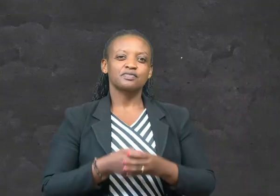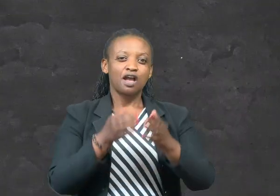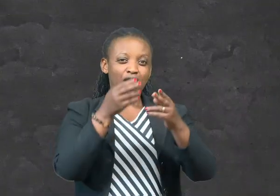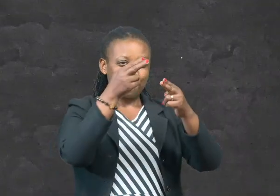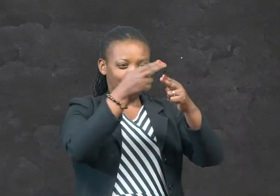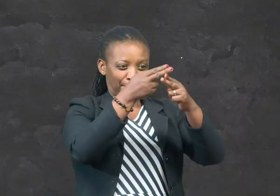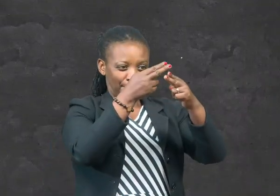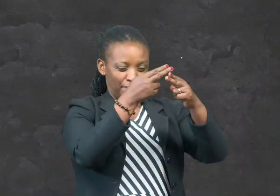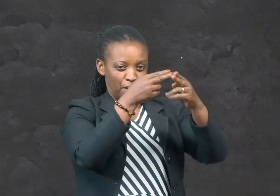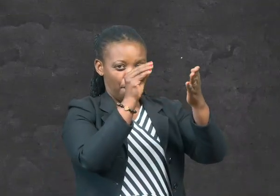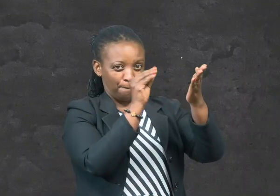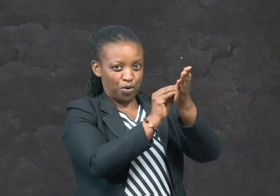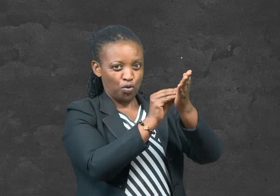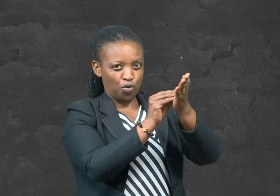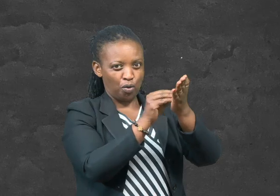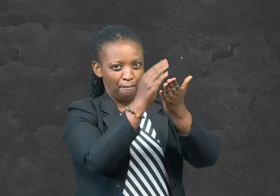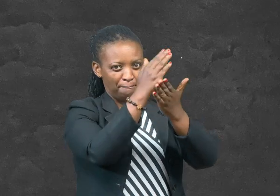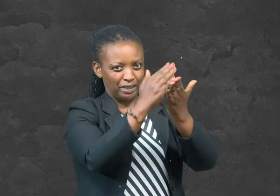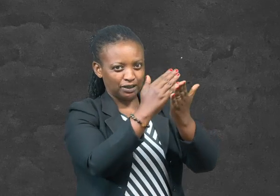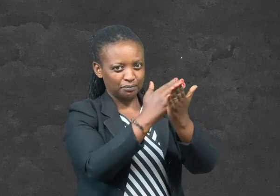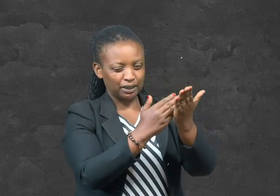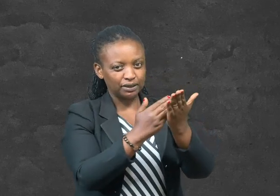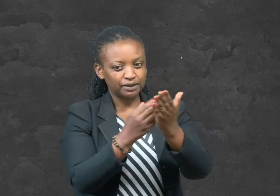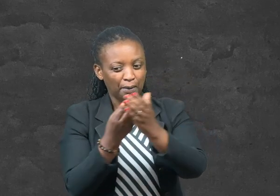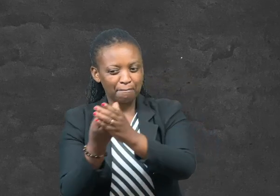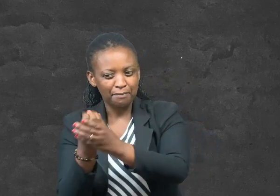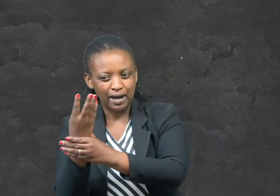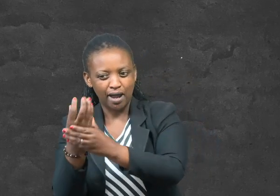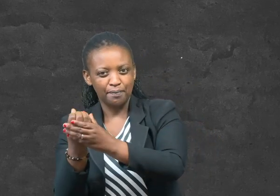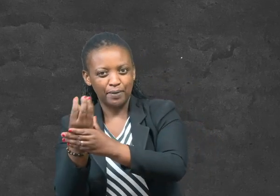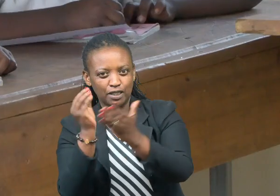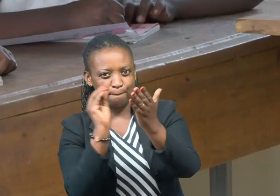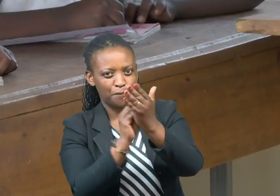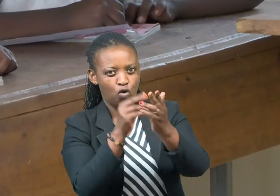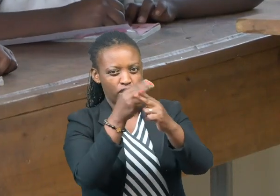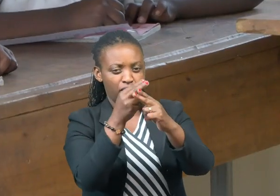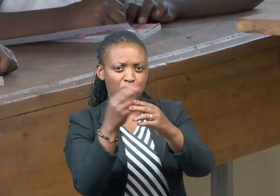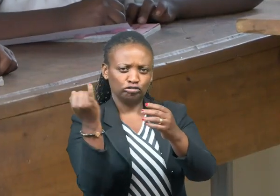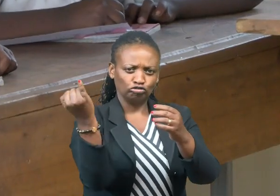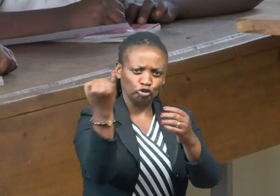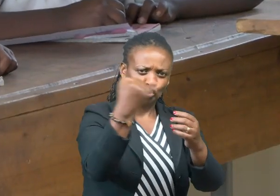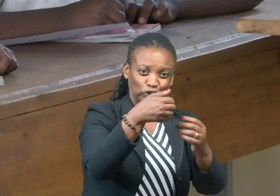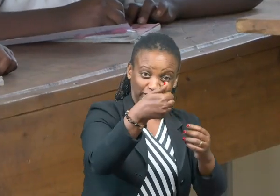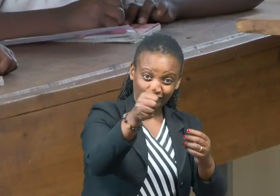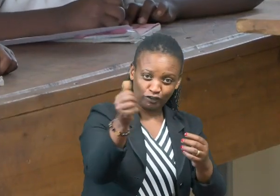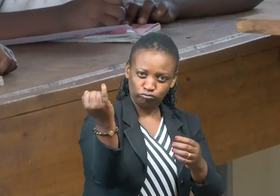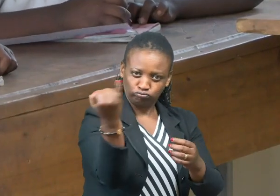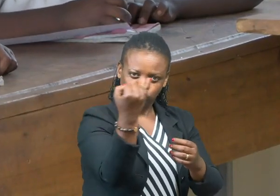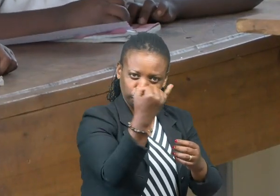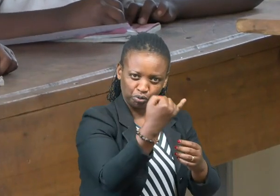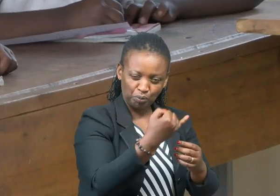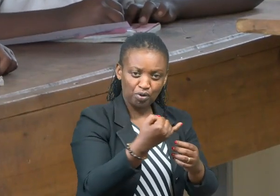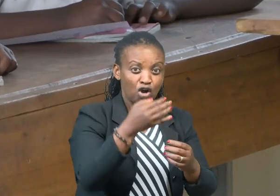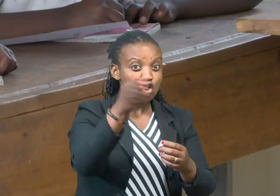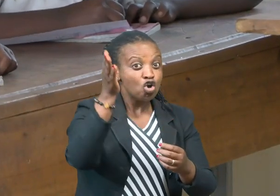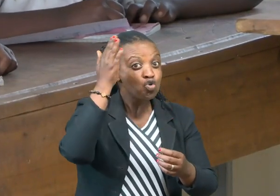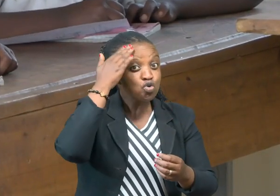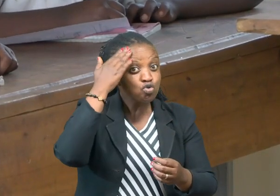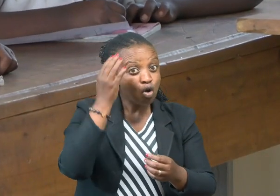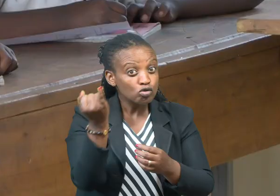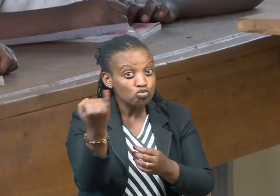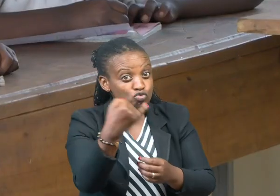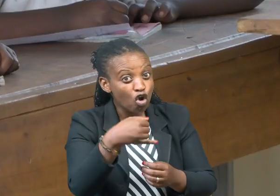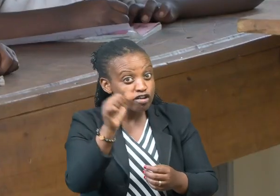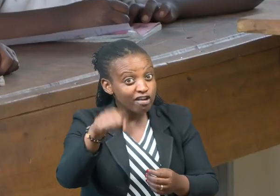and name the main parts of a plant. Draw. You know to